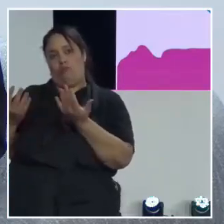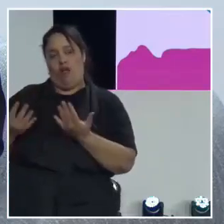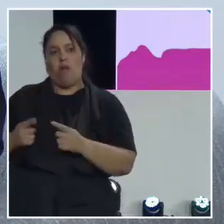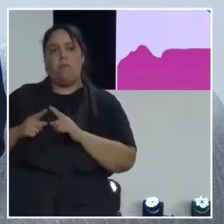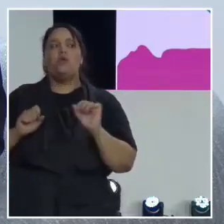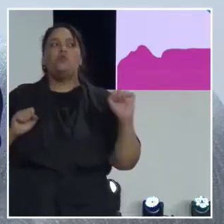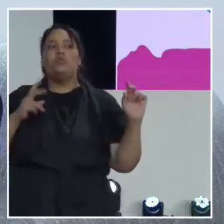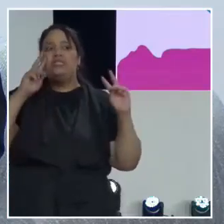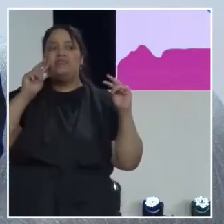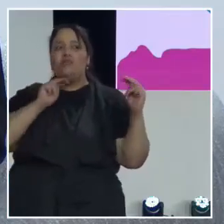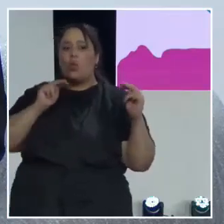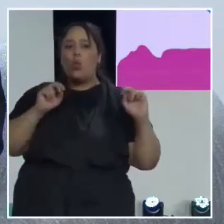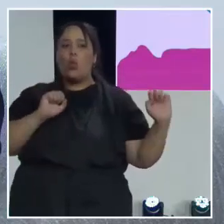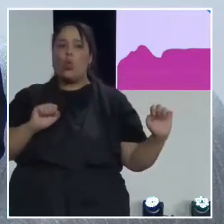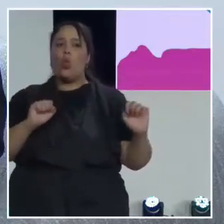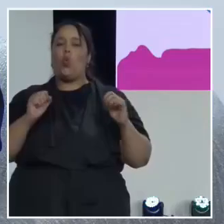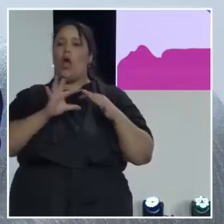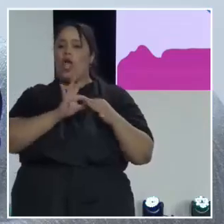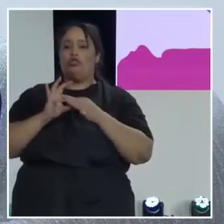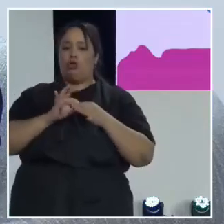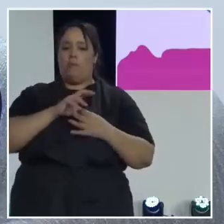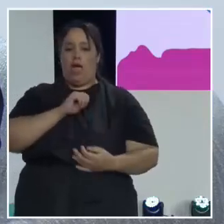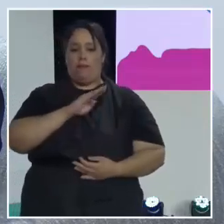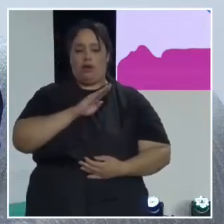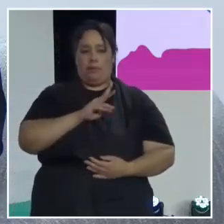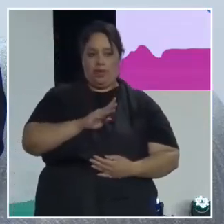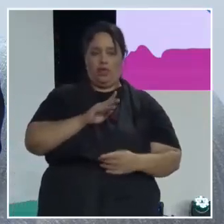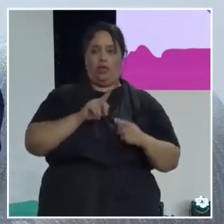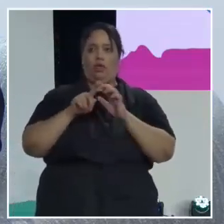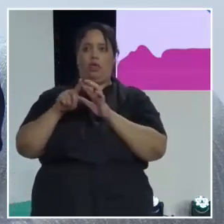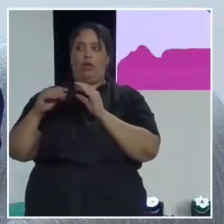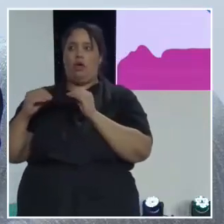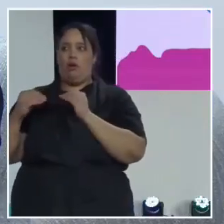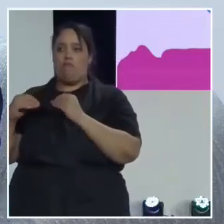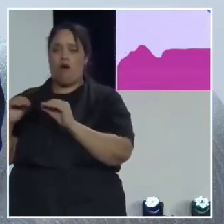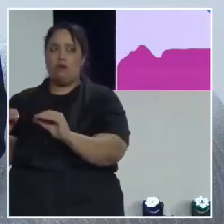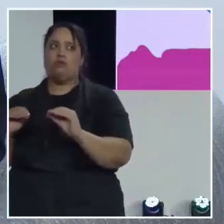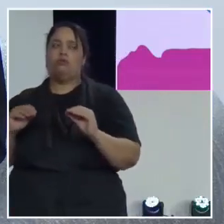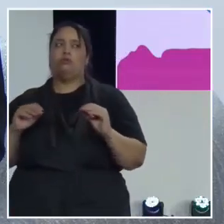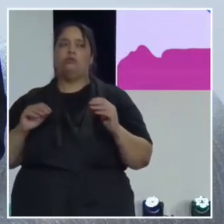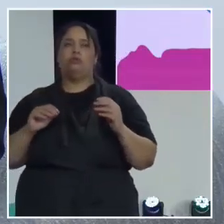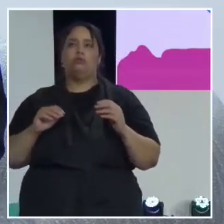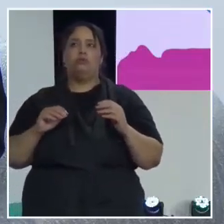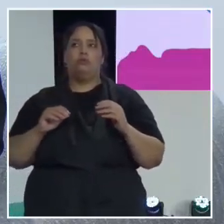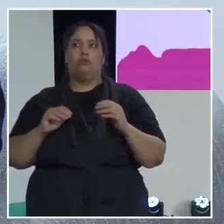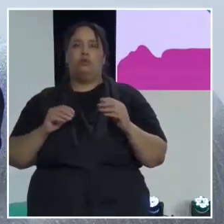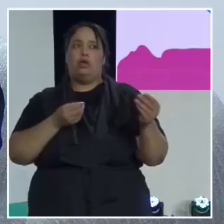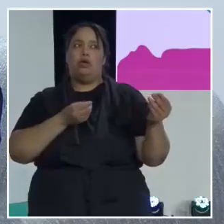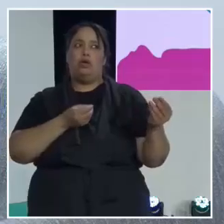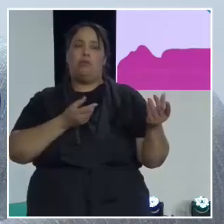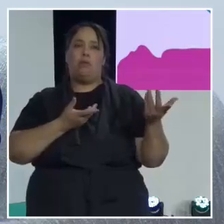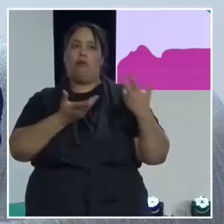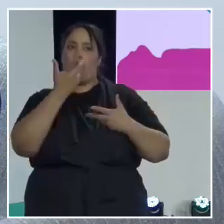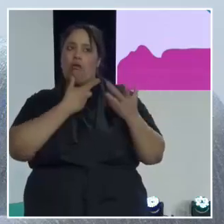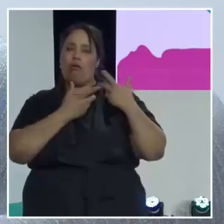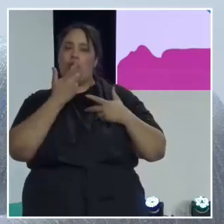with your funders? Could be MDBs, could be the market, and NDD just will give us information,